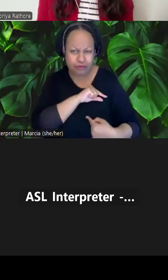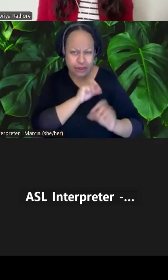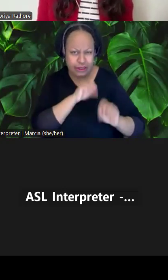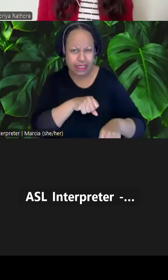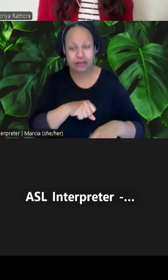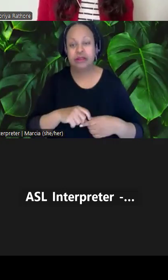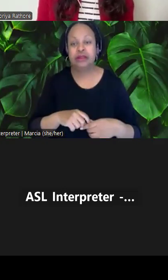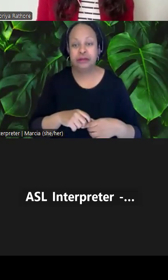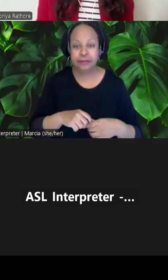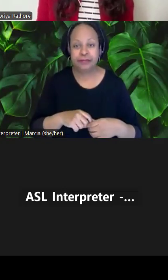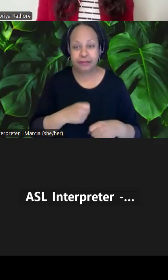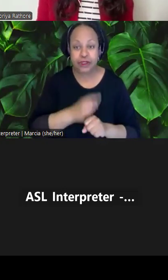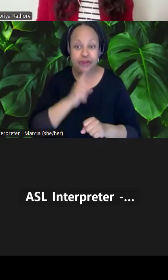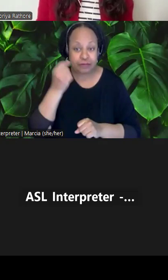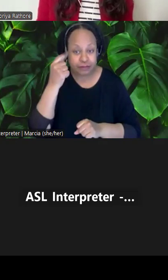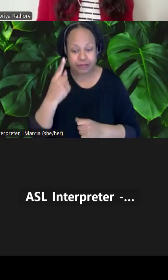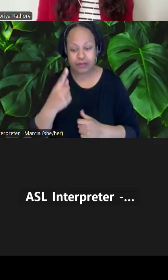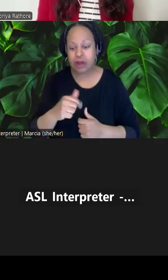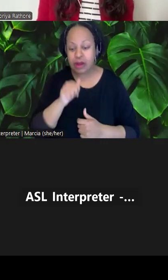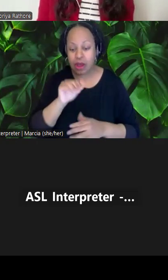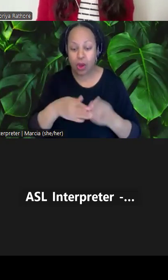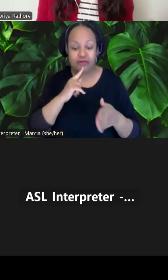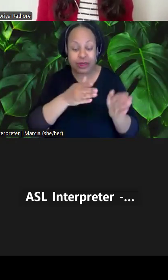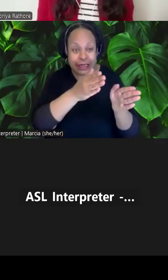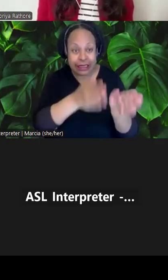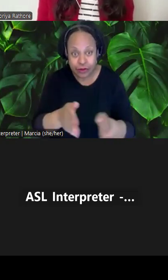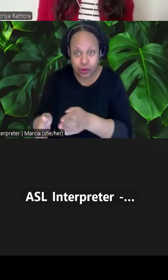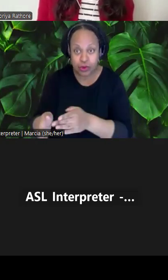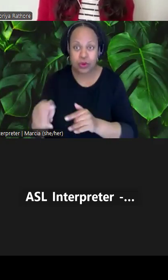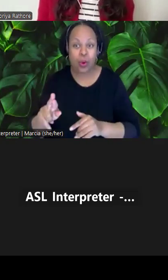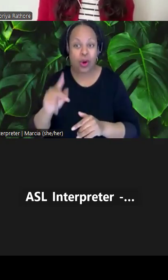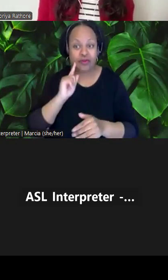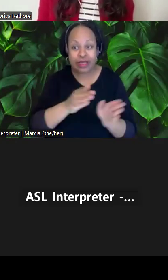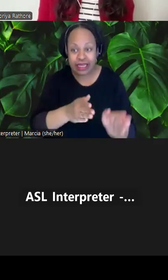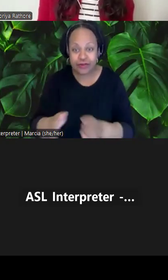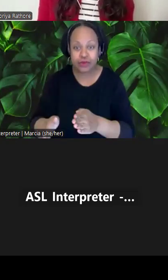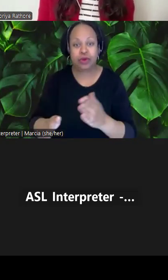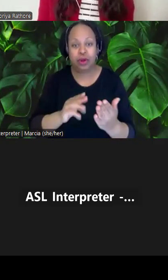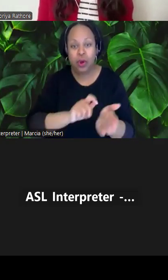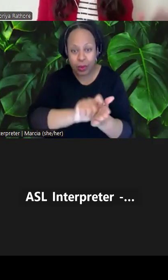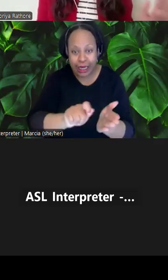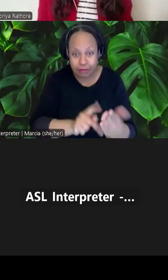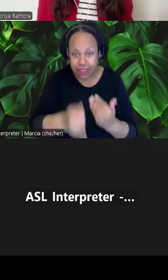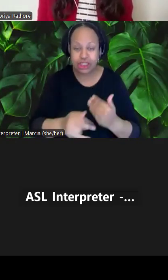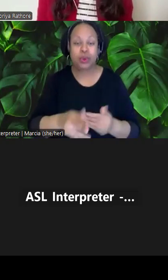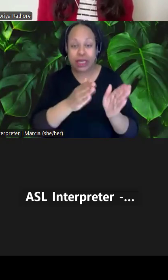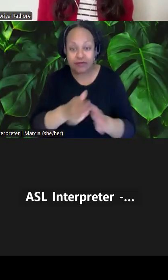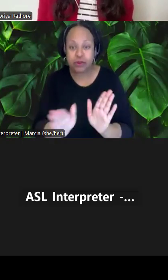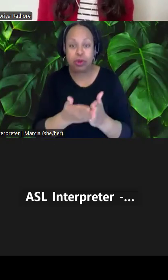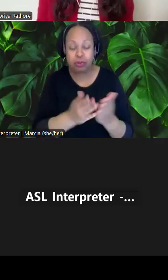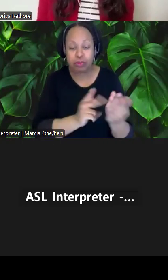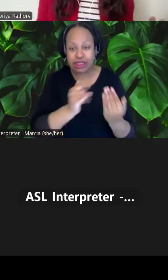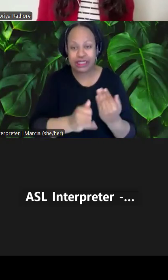to individuals, then it's not for funding individual book projects or writing projects. That's the Writers